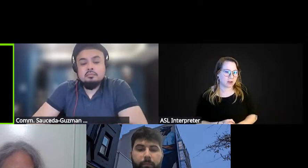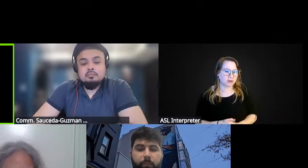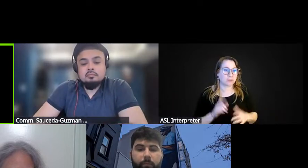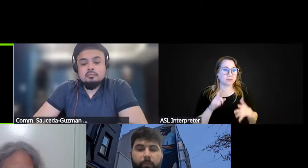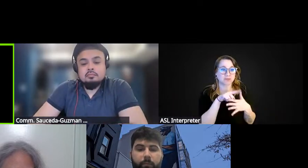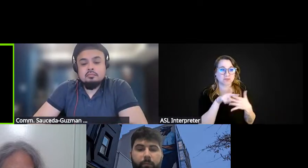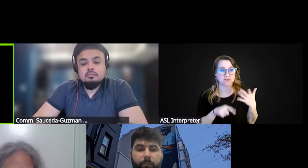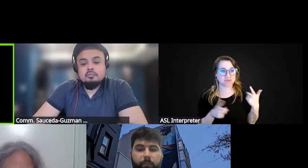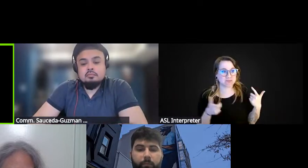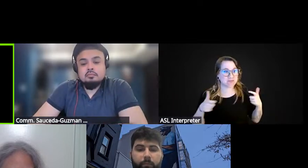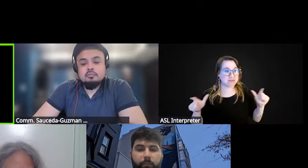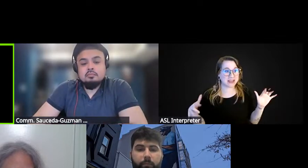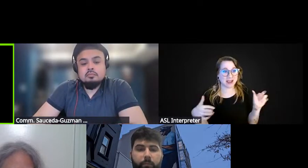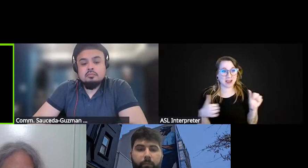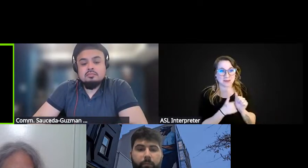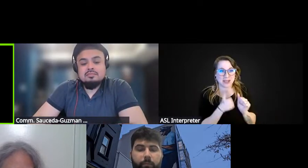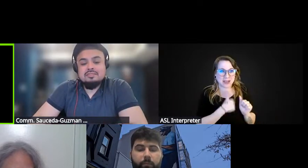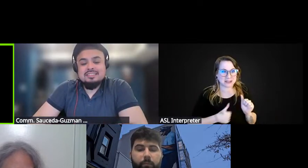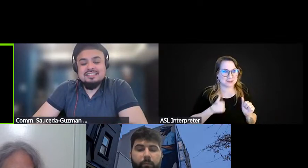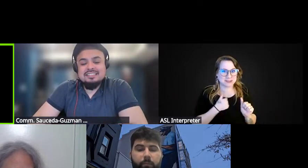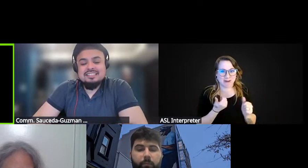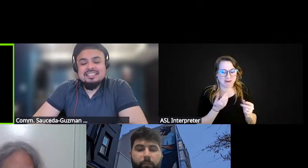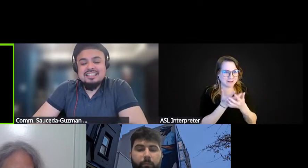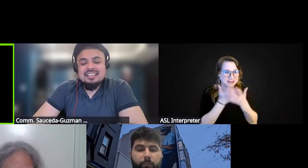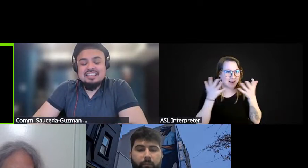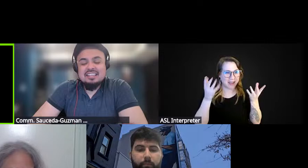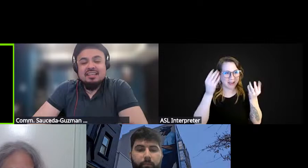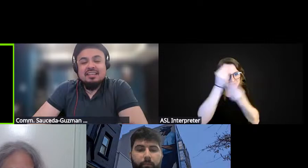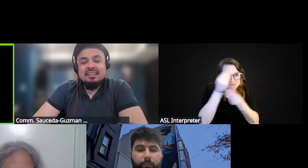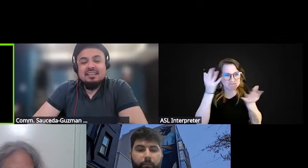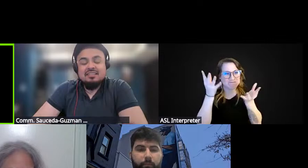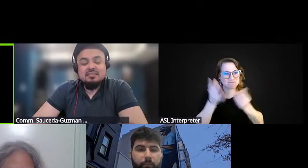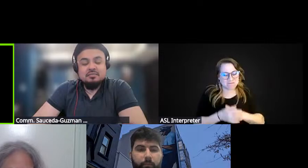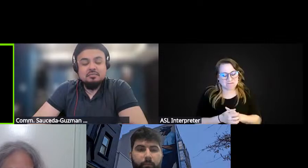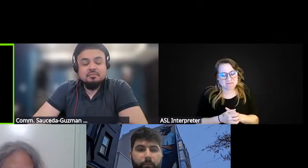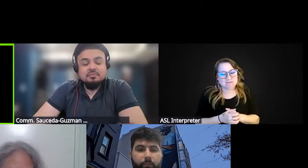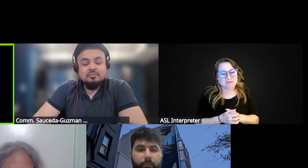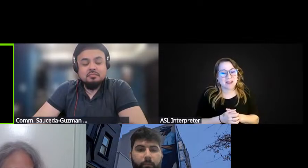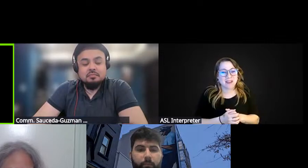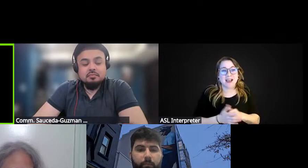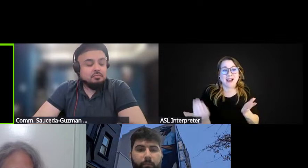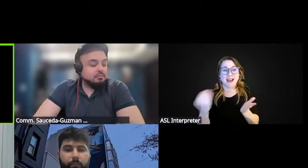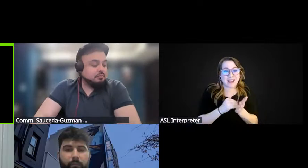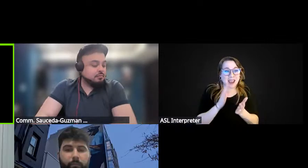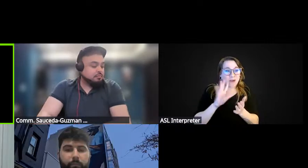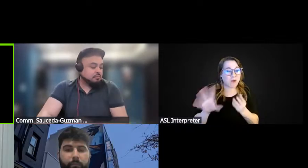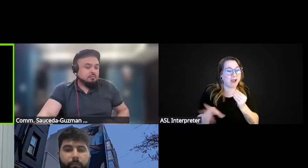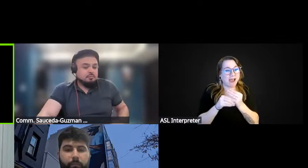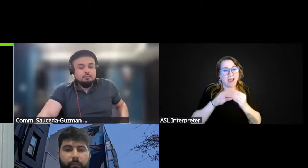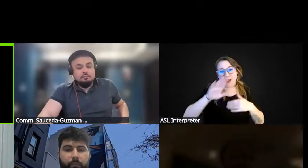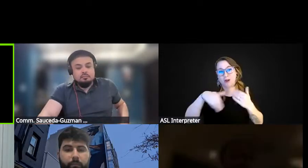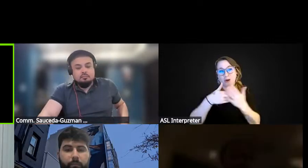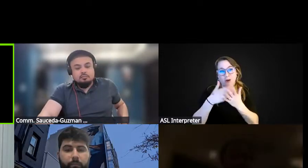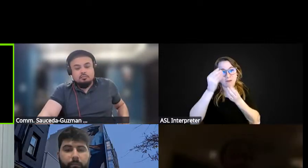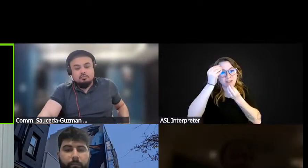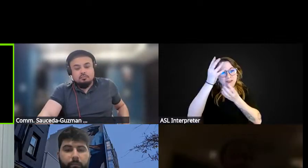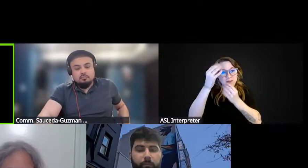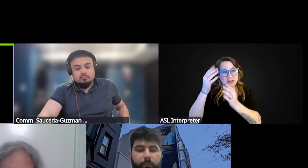updates. Sorry for the mouthful, everyone. And I'll drop all of this information in the chat shortly.